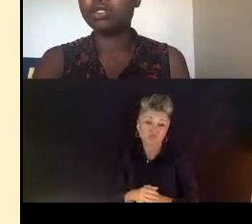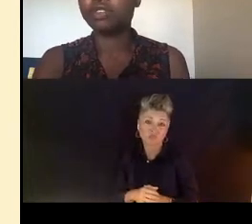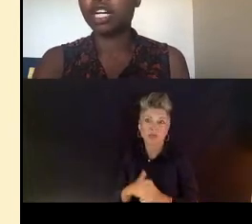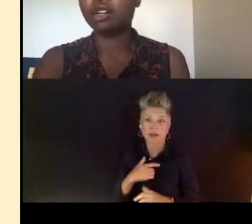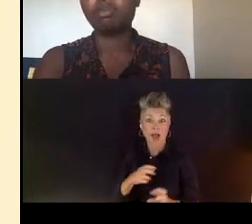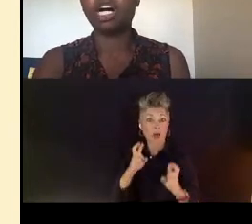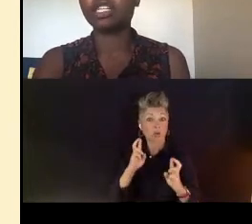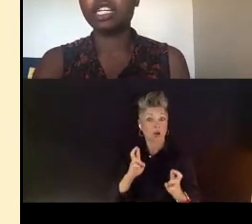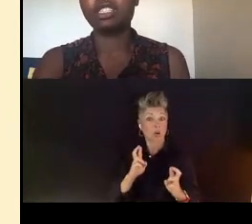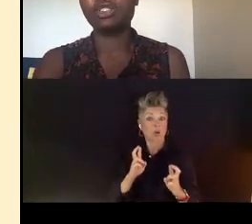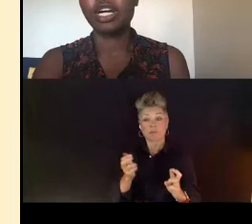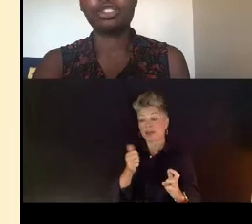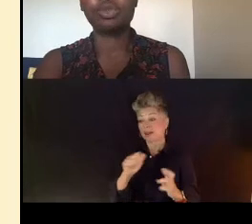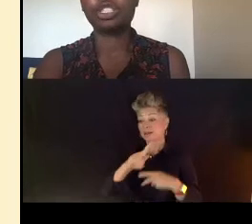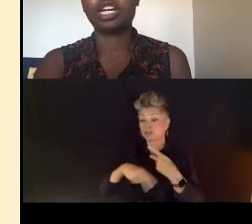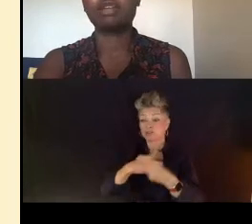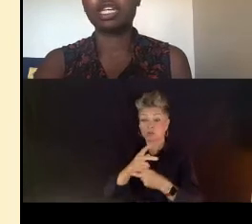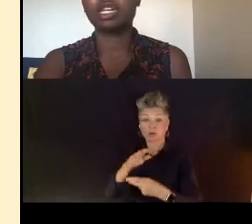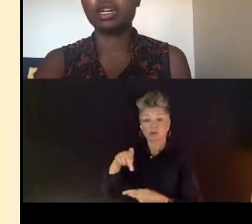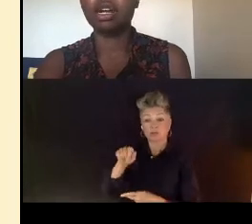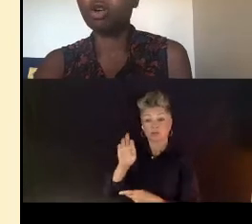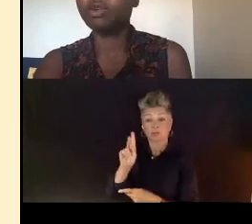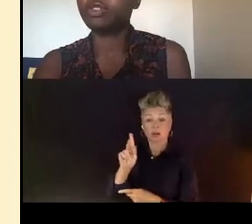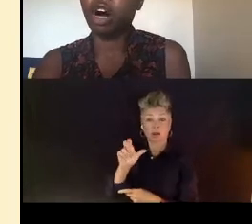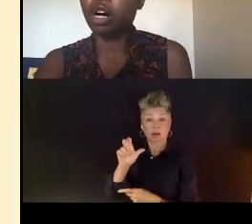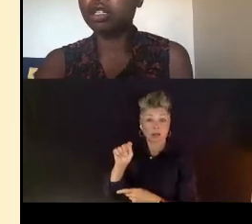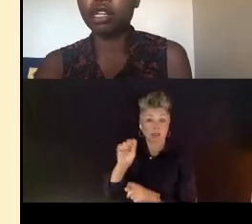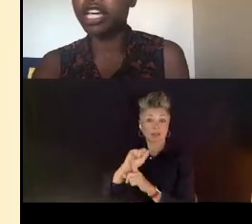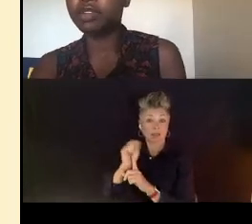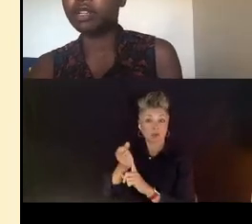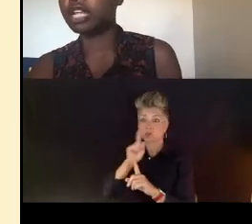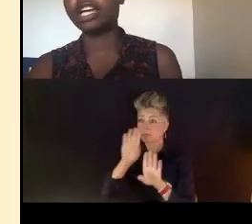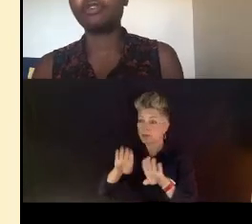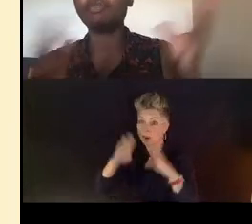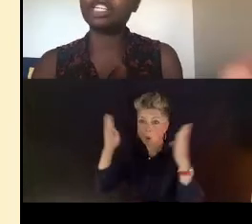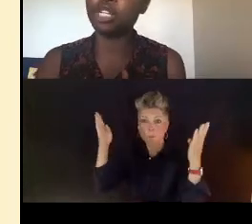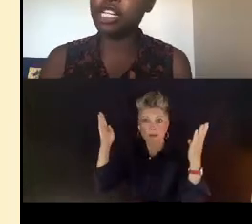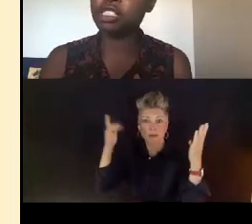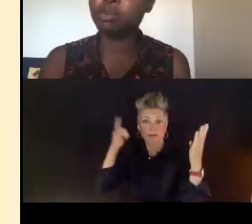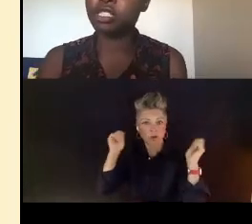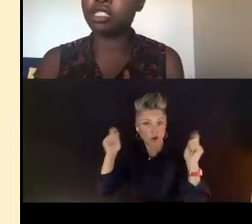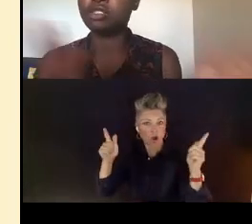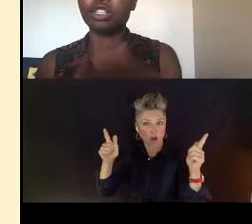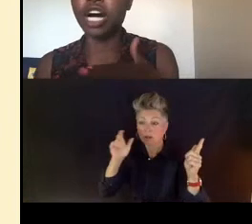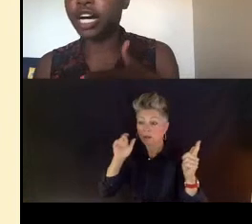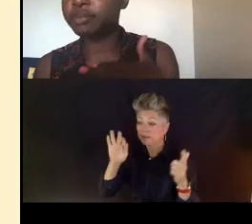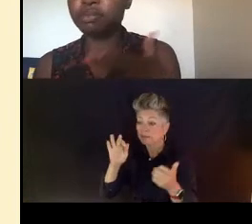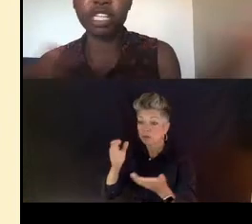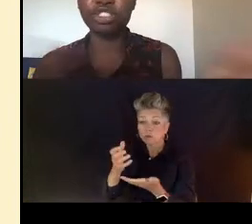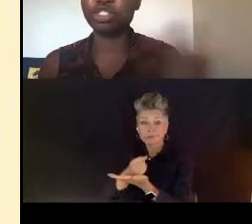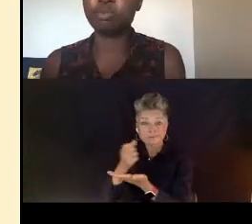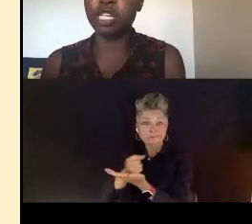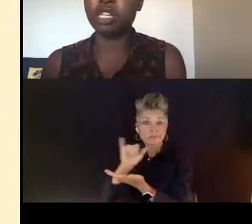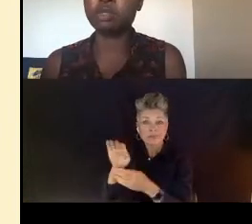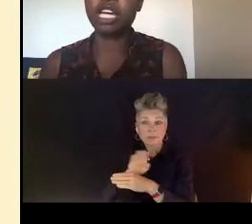sort of parklet situation would just kind of be an open for all. Even like if you patronize the businesses or not,